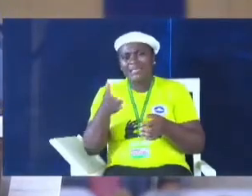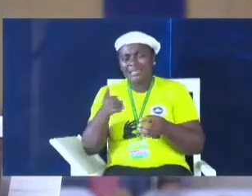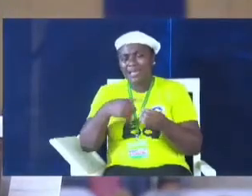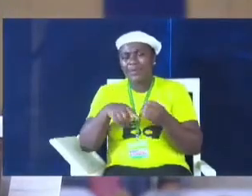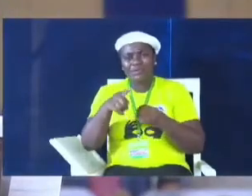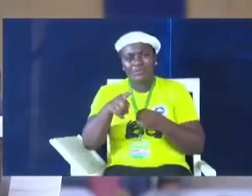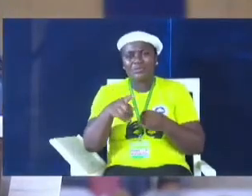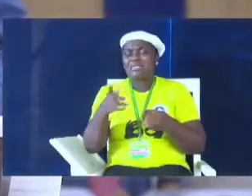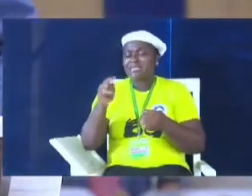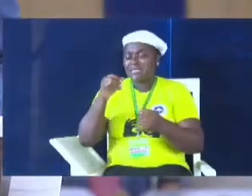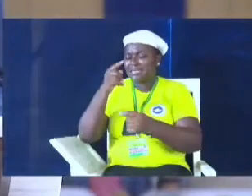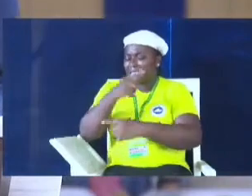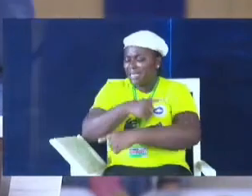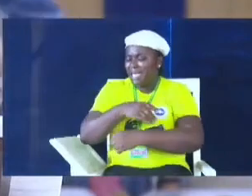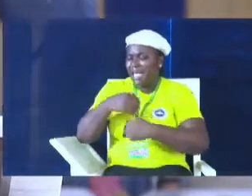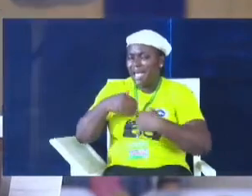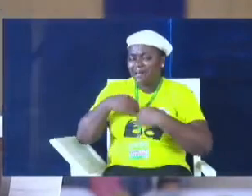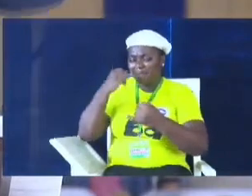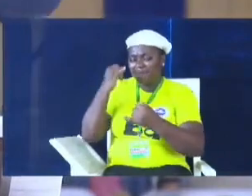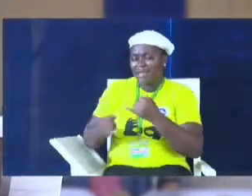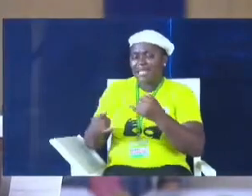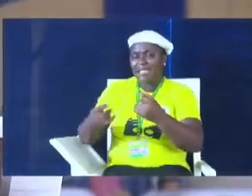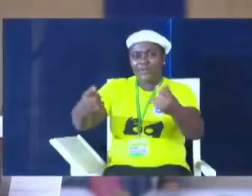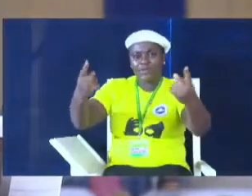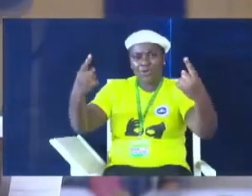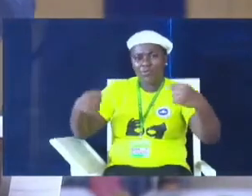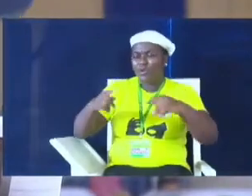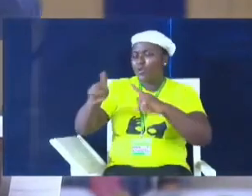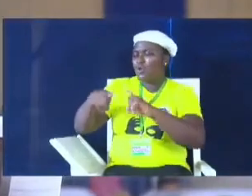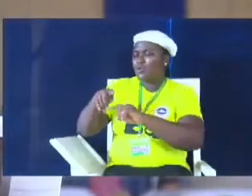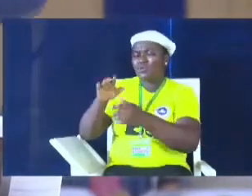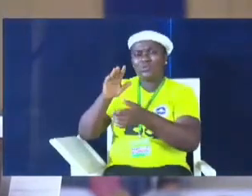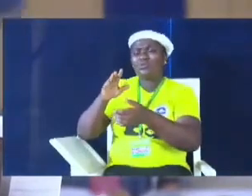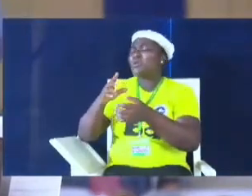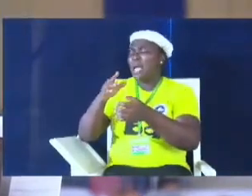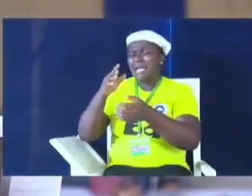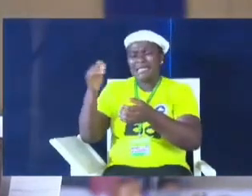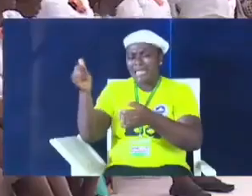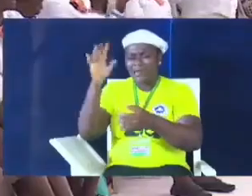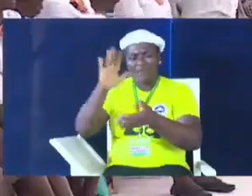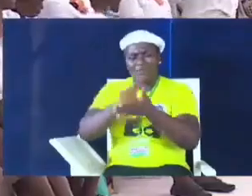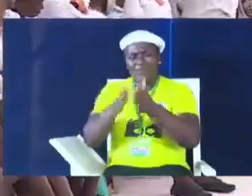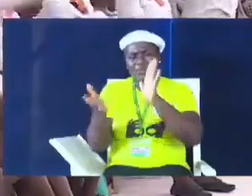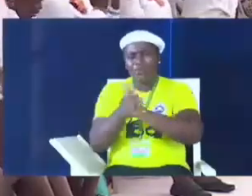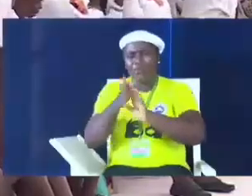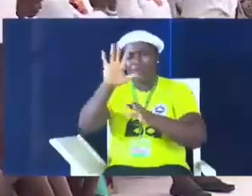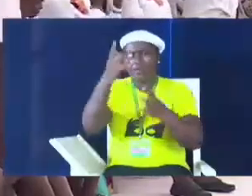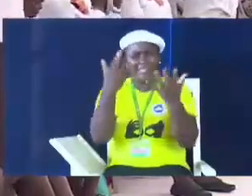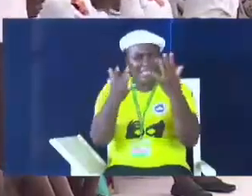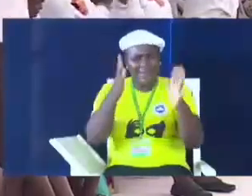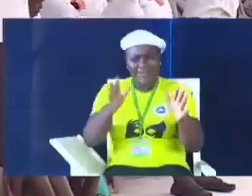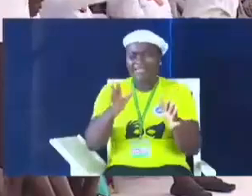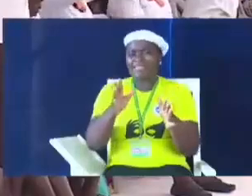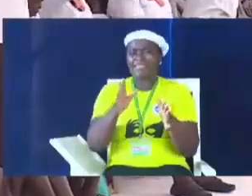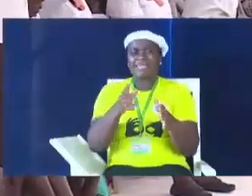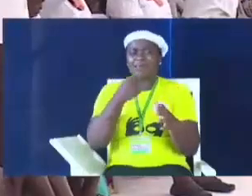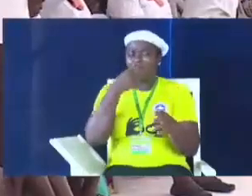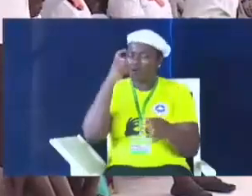the day has finally come when they are going to become your servants by compulsion.